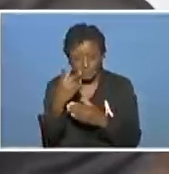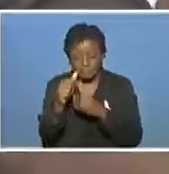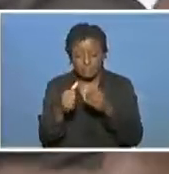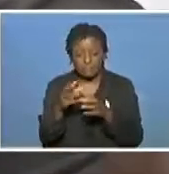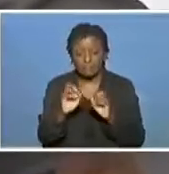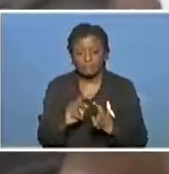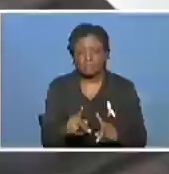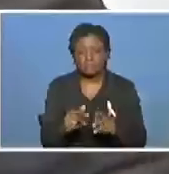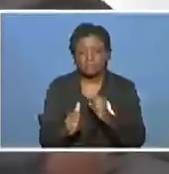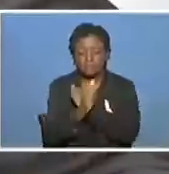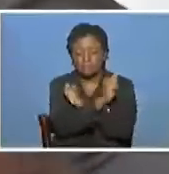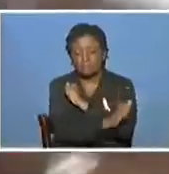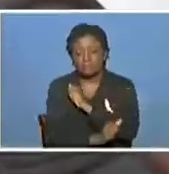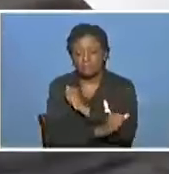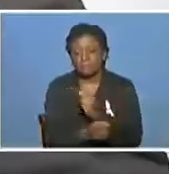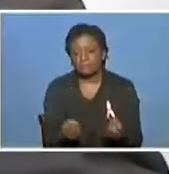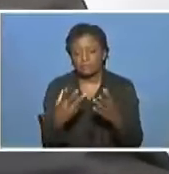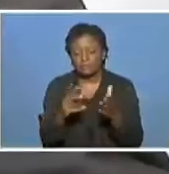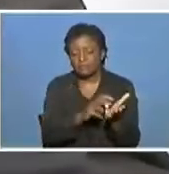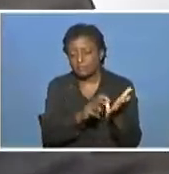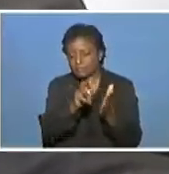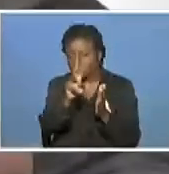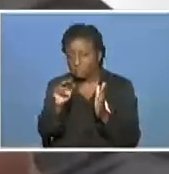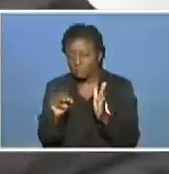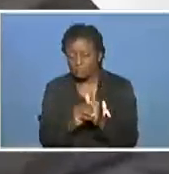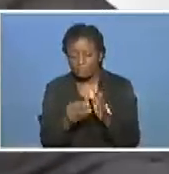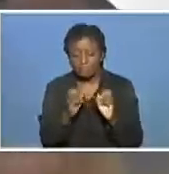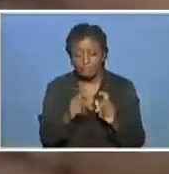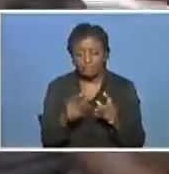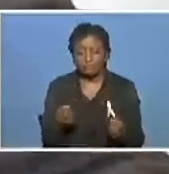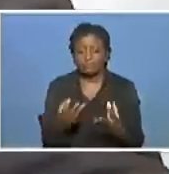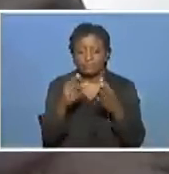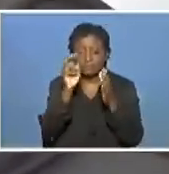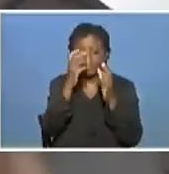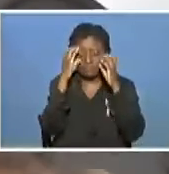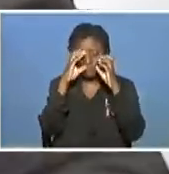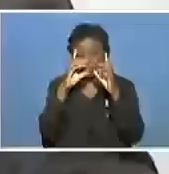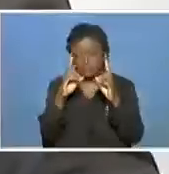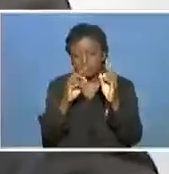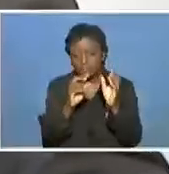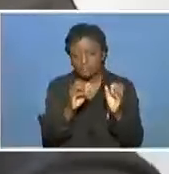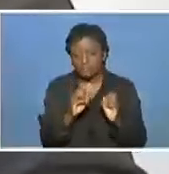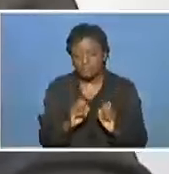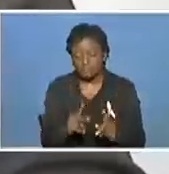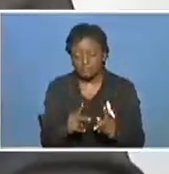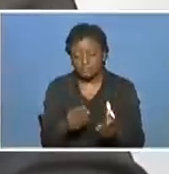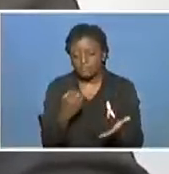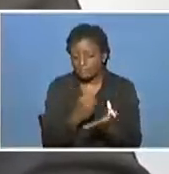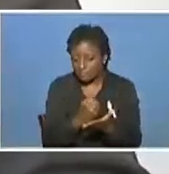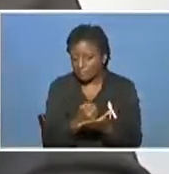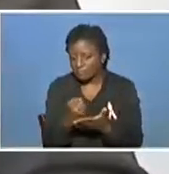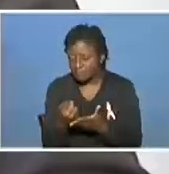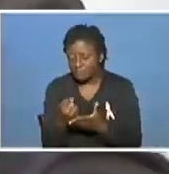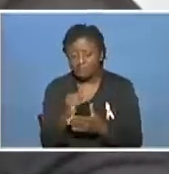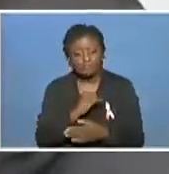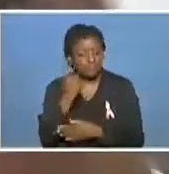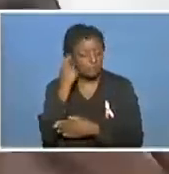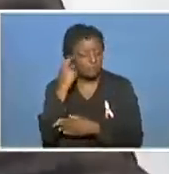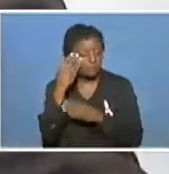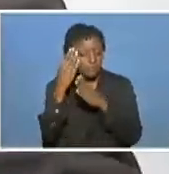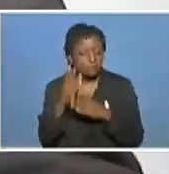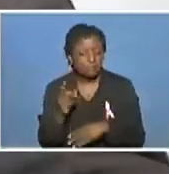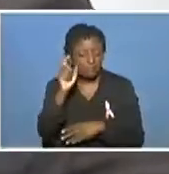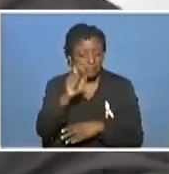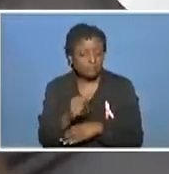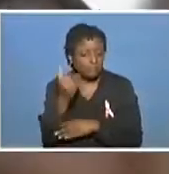abroad. There are a lot of investment opportunities, a lot of educational opportunities, scholarship-wise, that I think Bahamians need